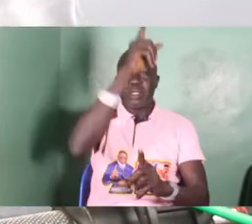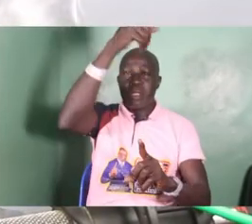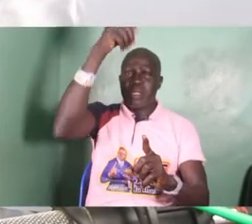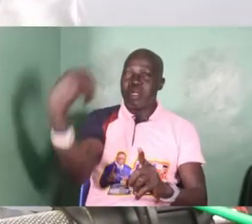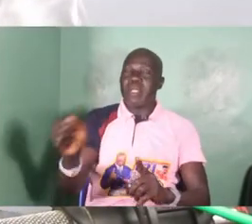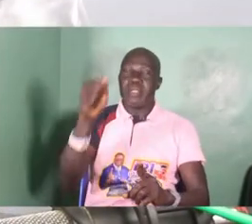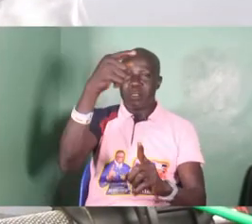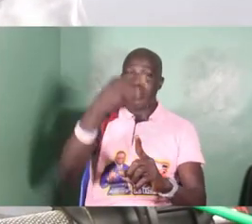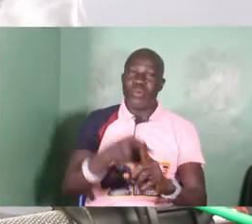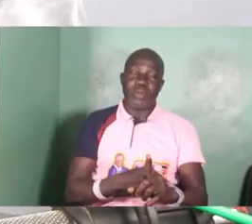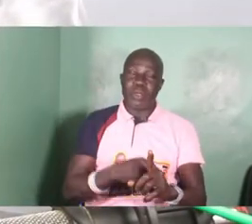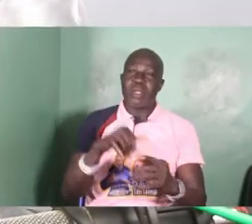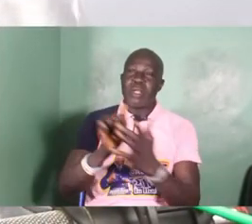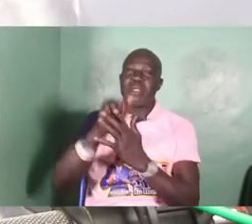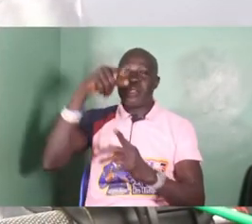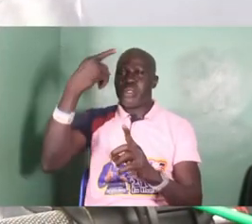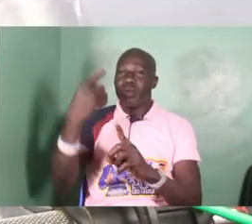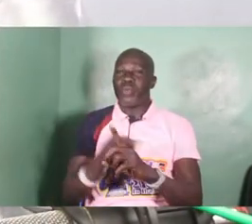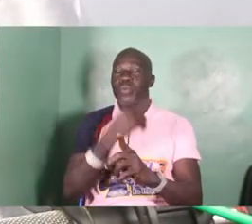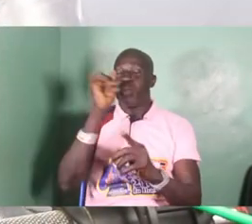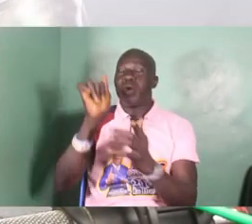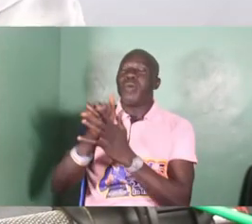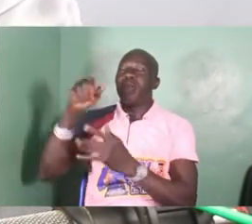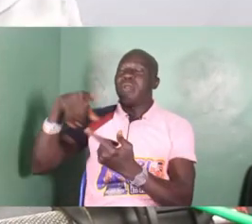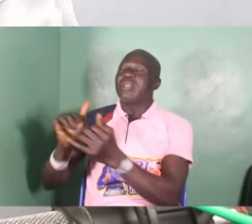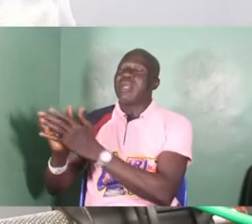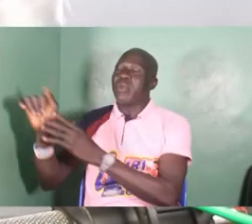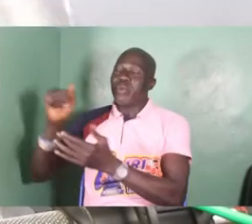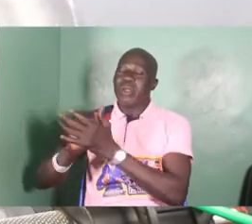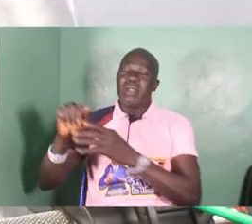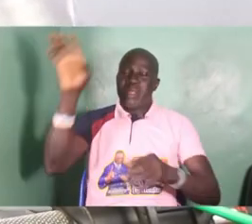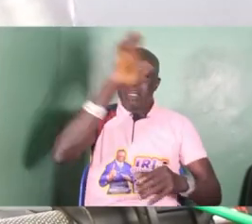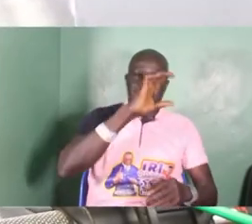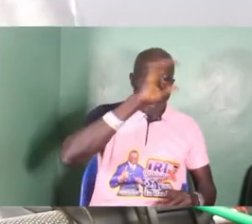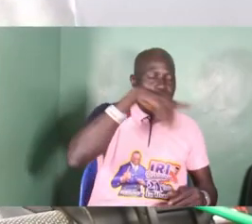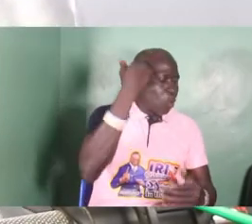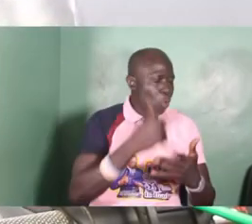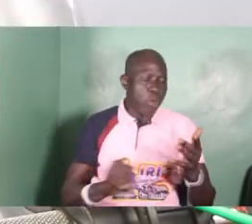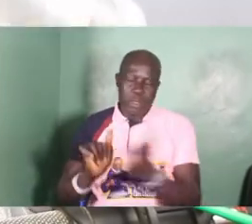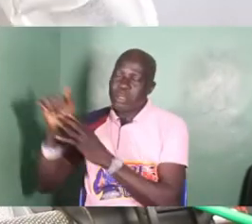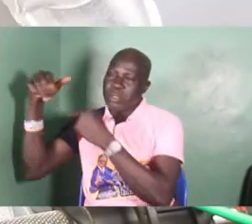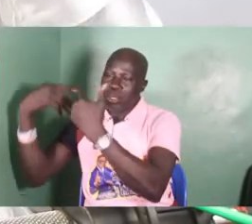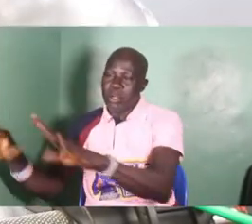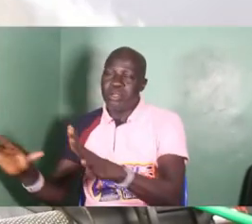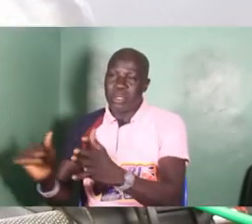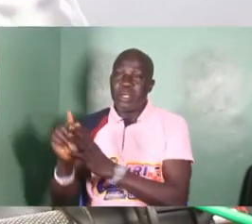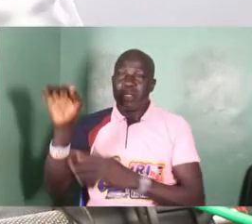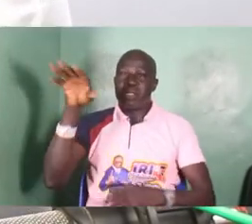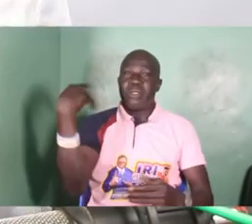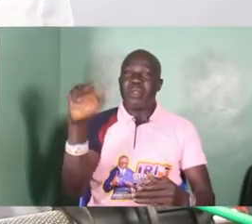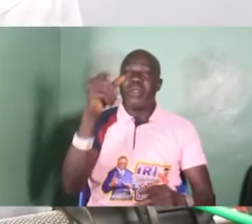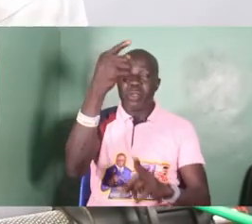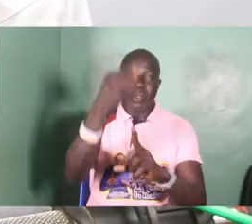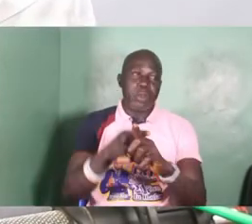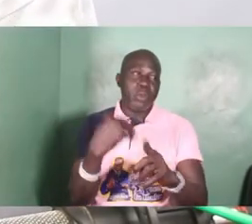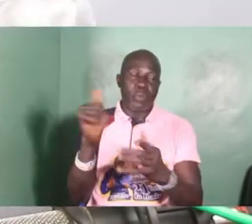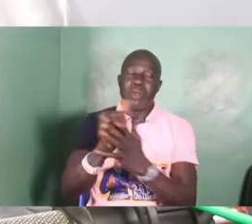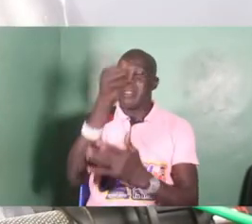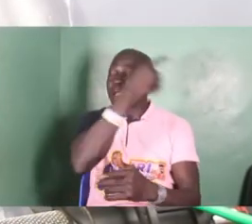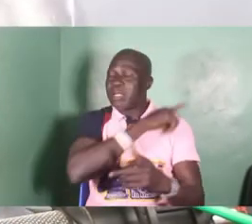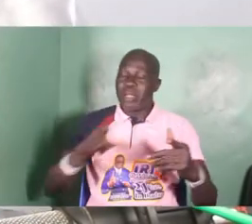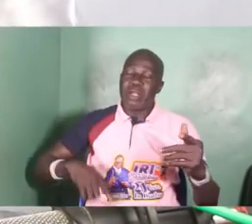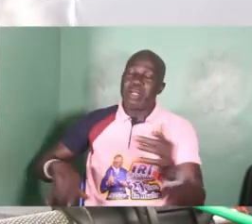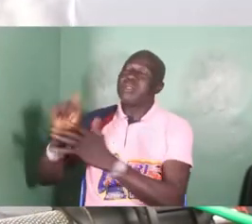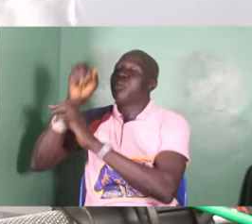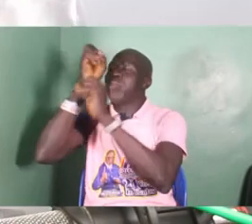In the 10th month. Oṣù tá a máa ń ṣàwárí oṣù sọ. The month that will serve for what has been lost. Oṣù tí Olúwa wí pé oṣù ìbùkún ni. The